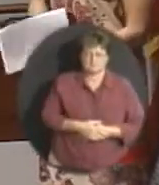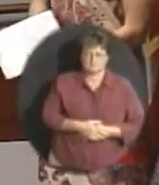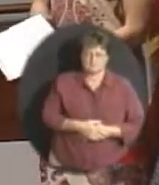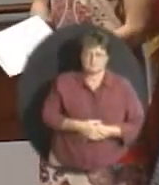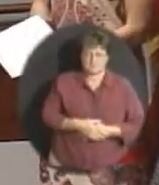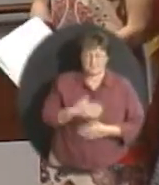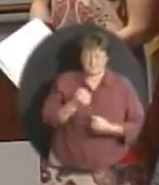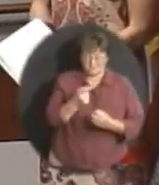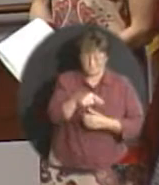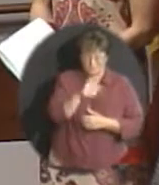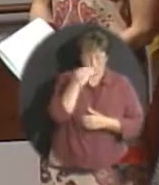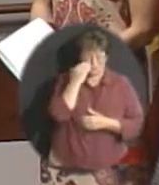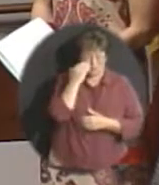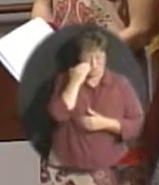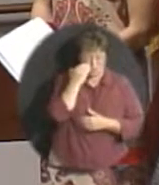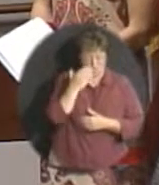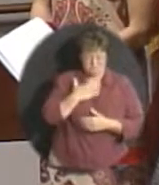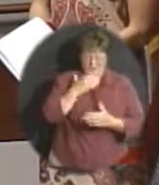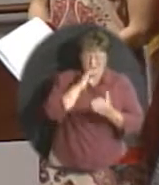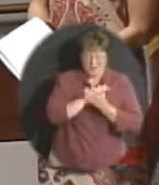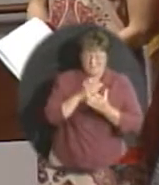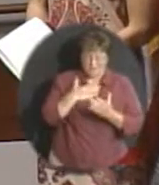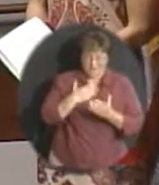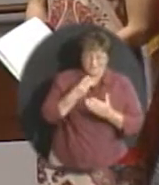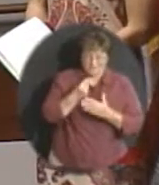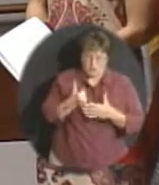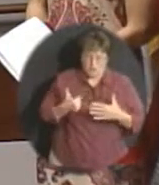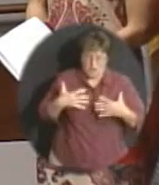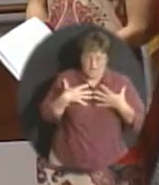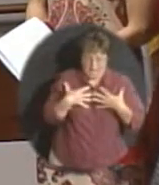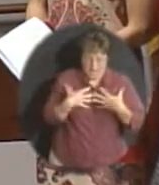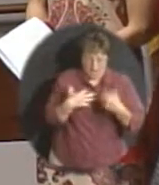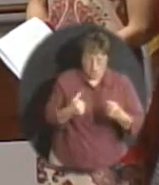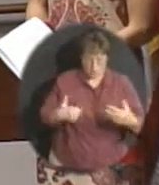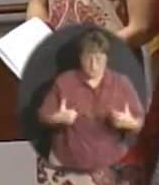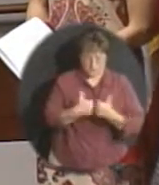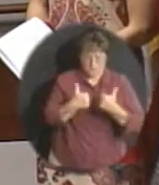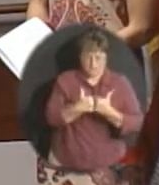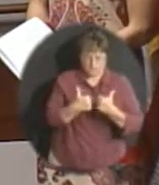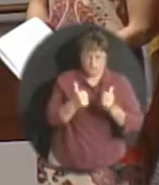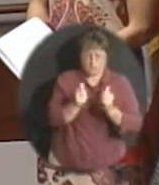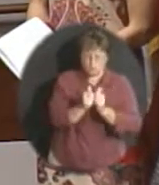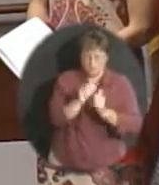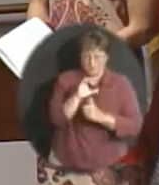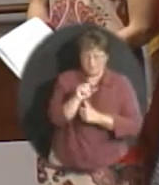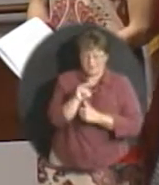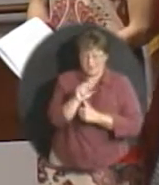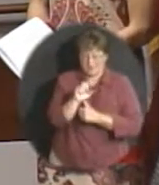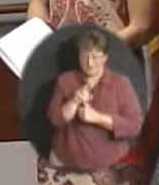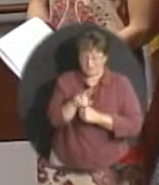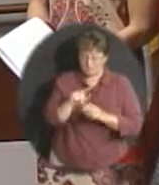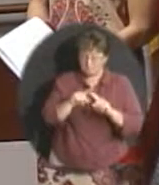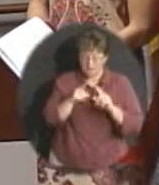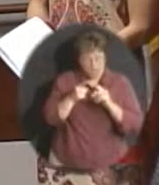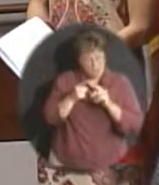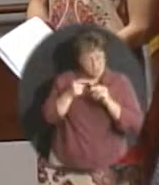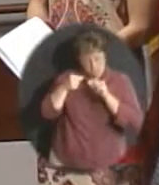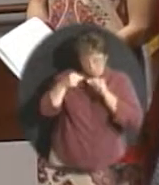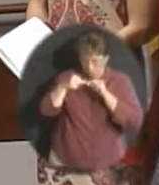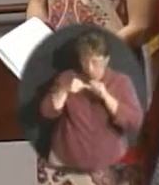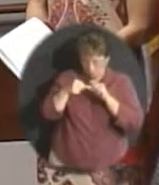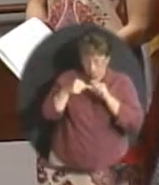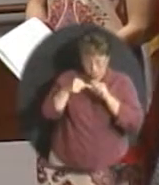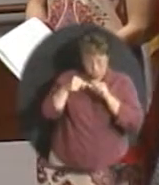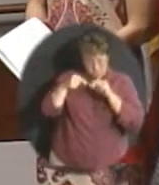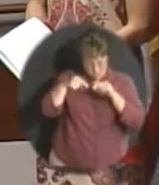As many of you know, Vicki had some challenges last year of her own, health challenges with cancer, and through it all, she was a real trooper, and didn't matter where I